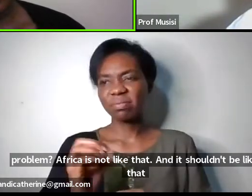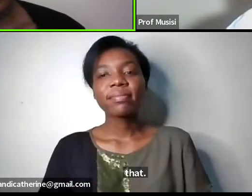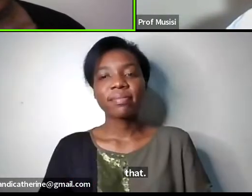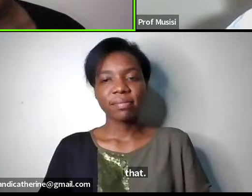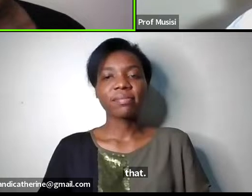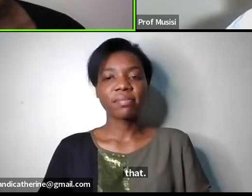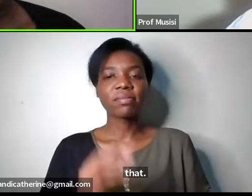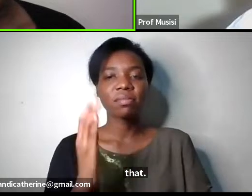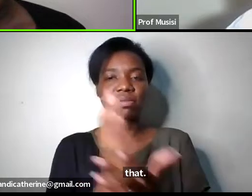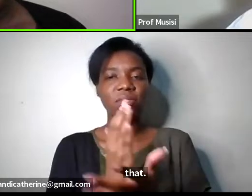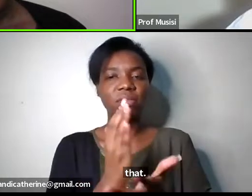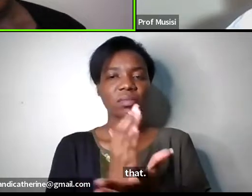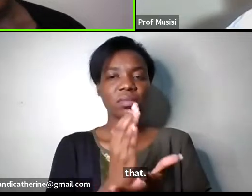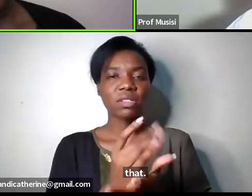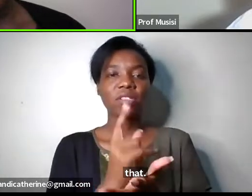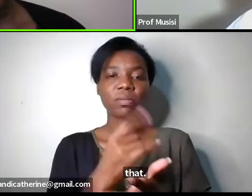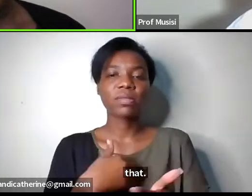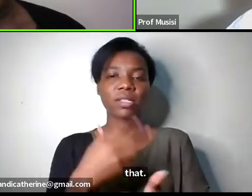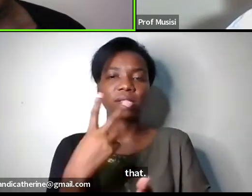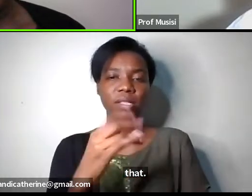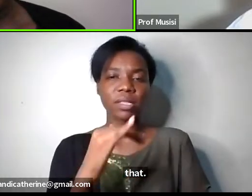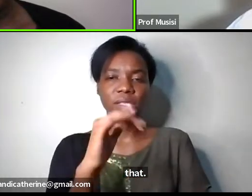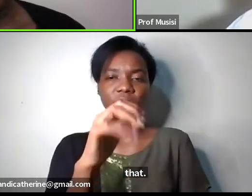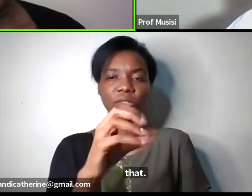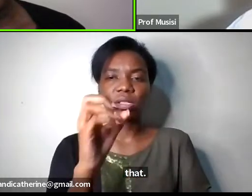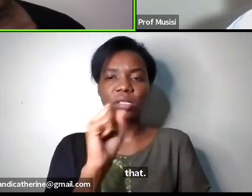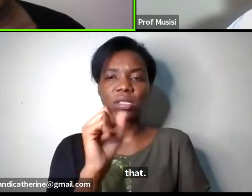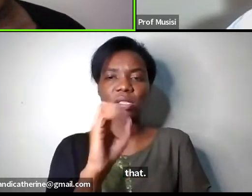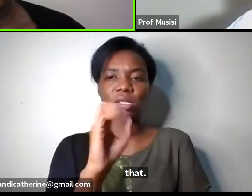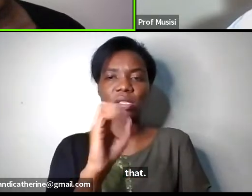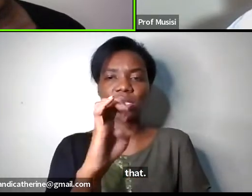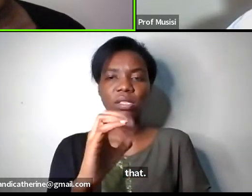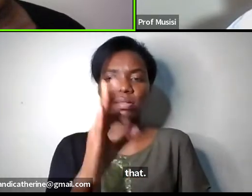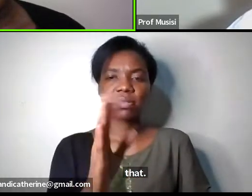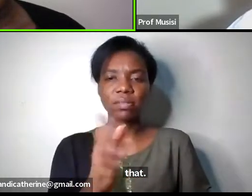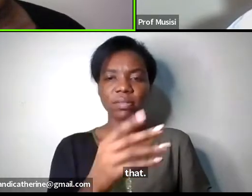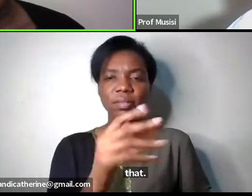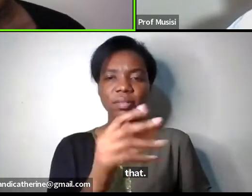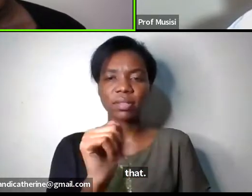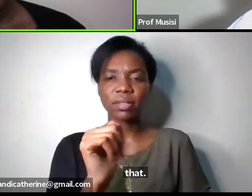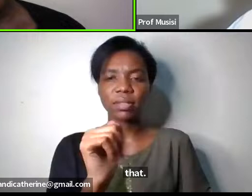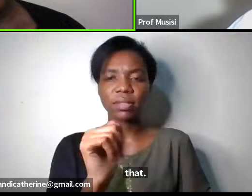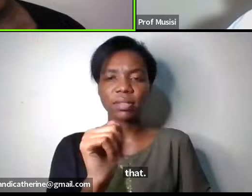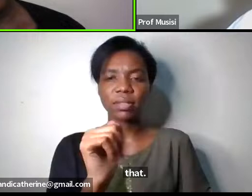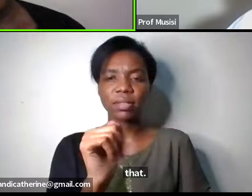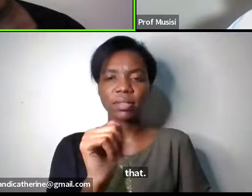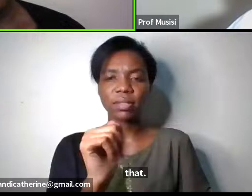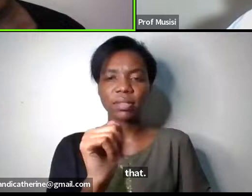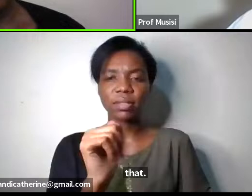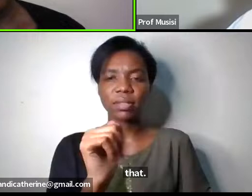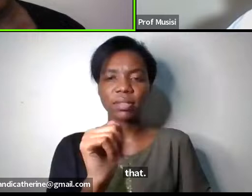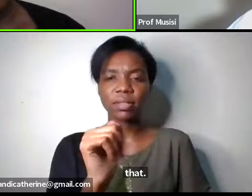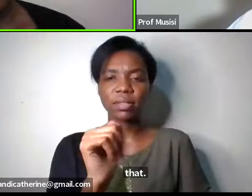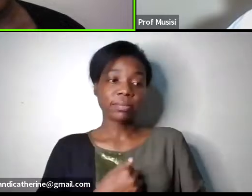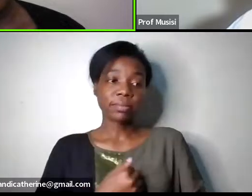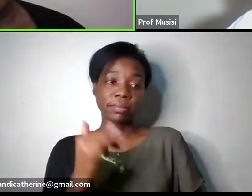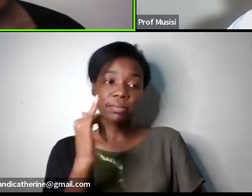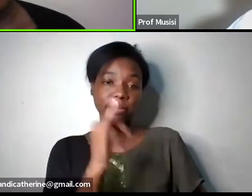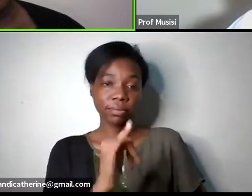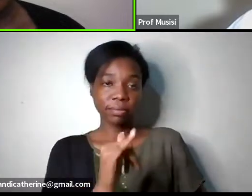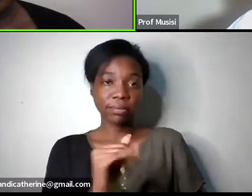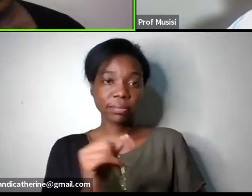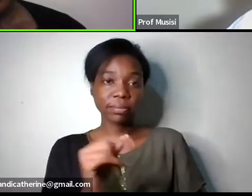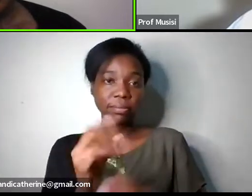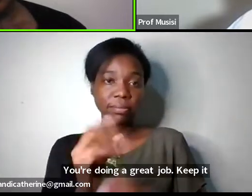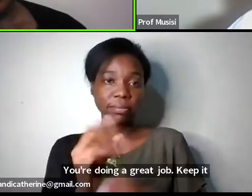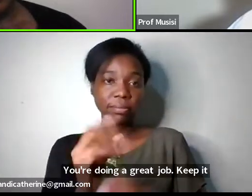Joseph Ajal. Hi, Joseph. He says, I have the most respect for Professor Segane Musisi. You're doing a great job. Keep it going,